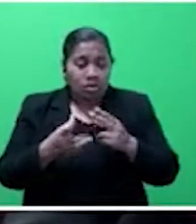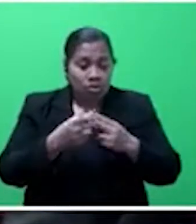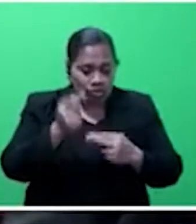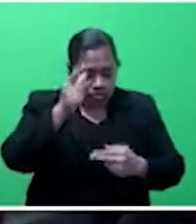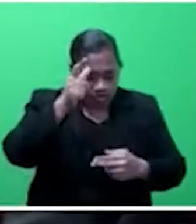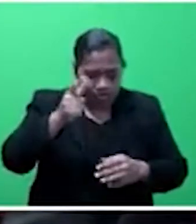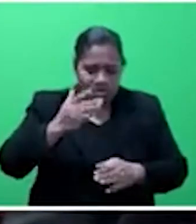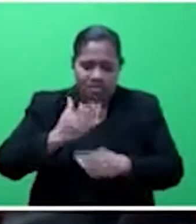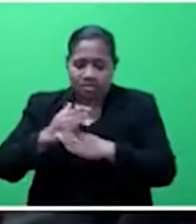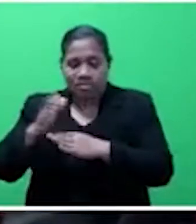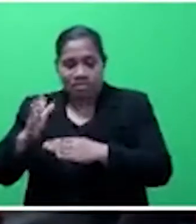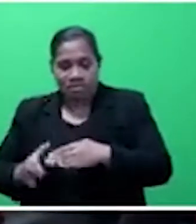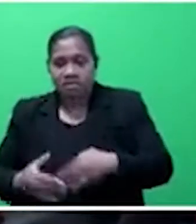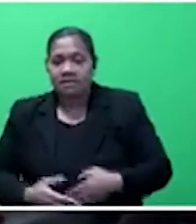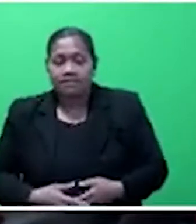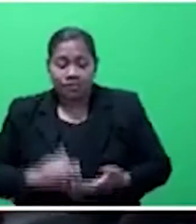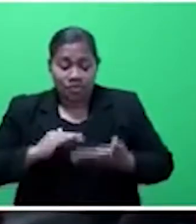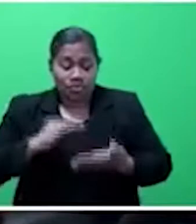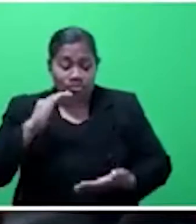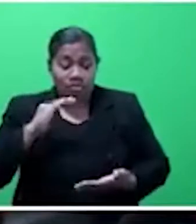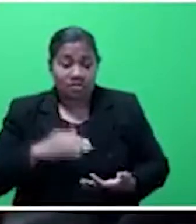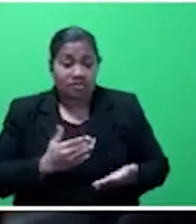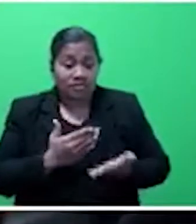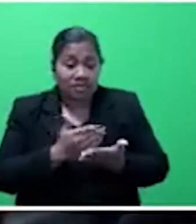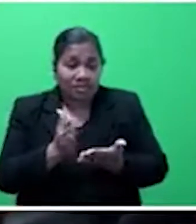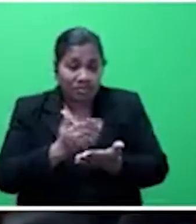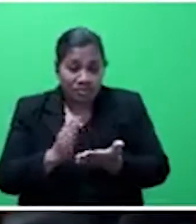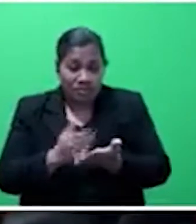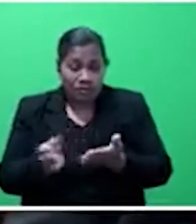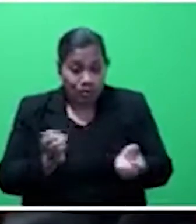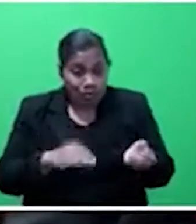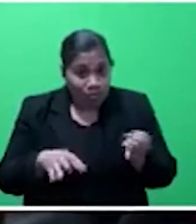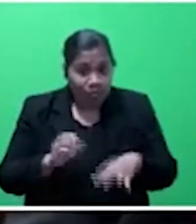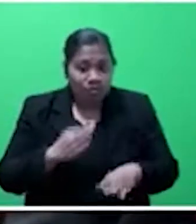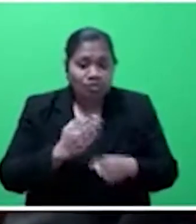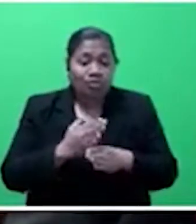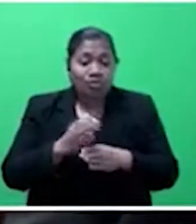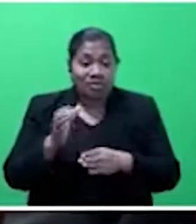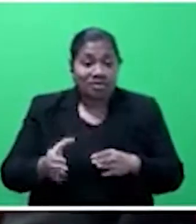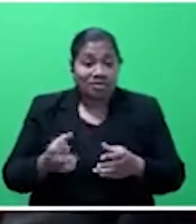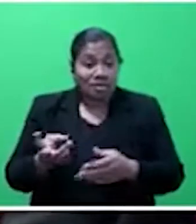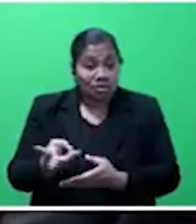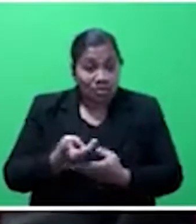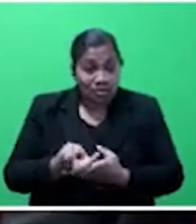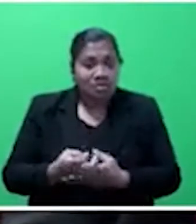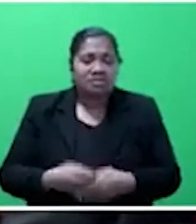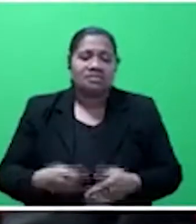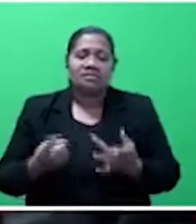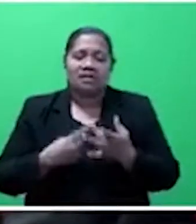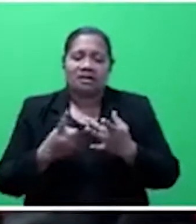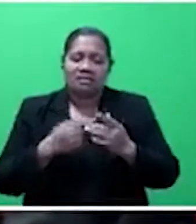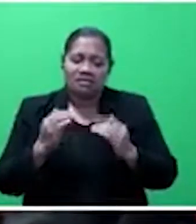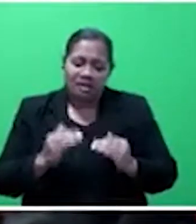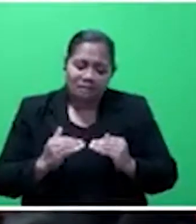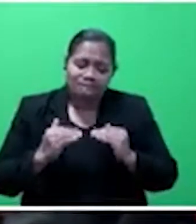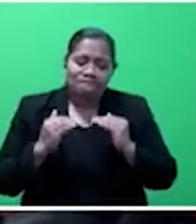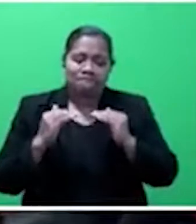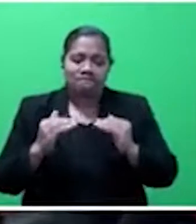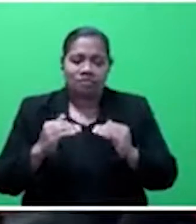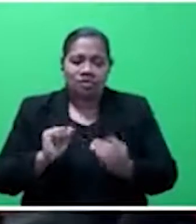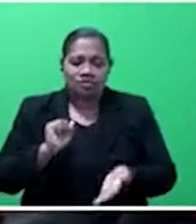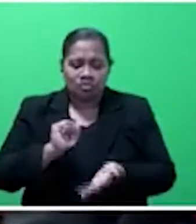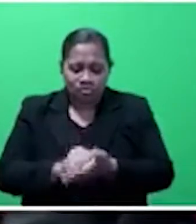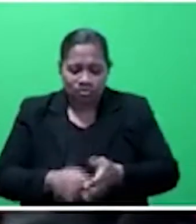Mr. Speaker said the increase in the FNPF contribution to workers' wages is another step in the right direction that will help